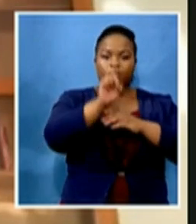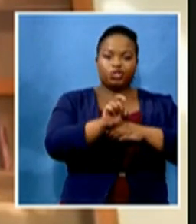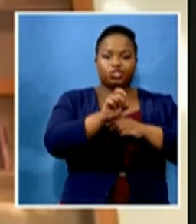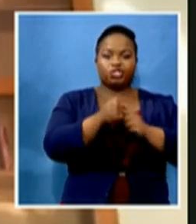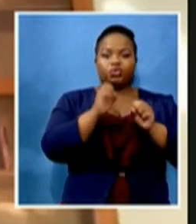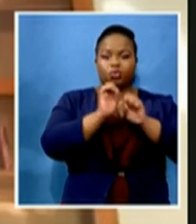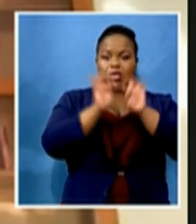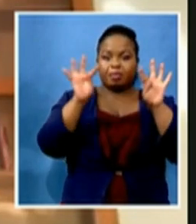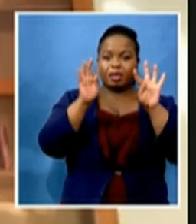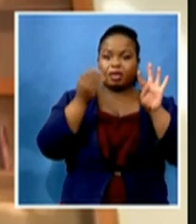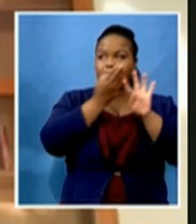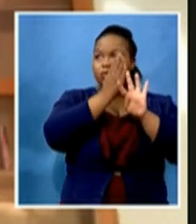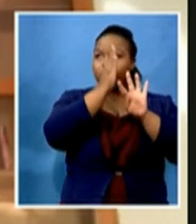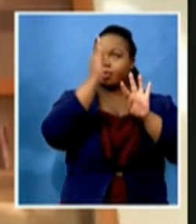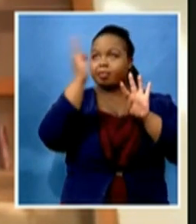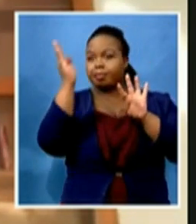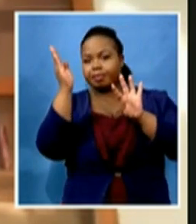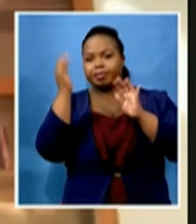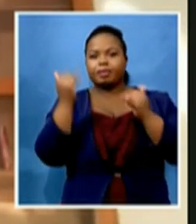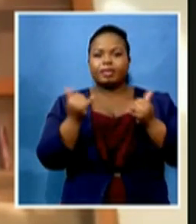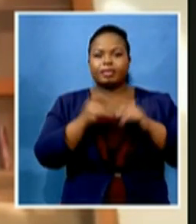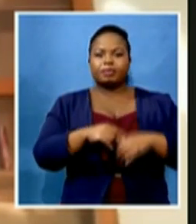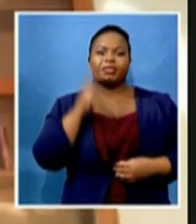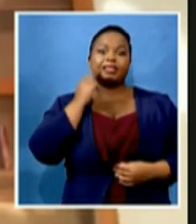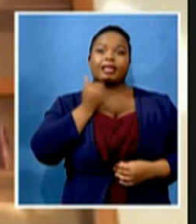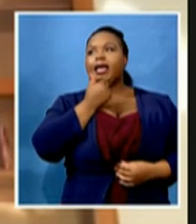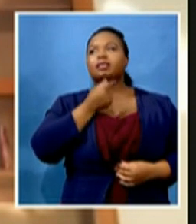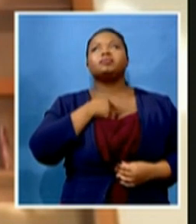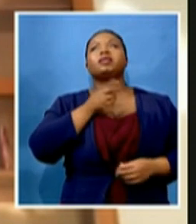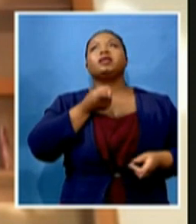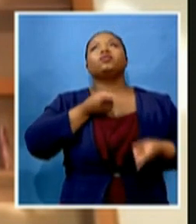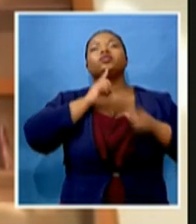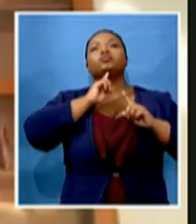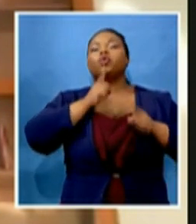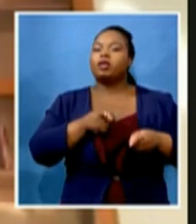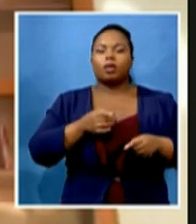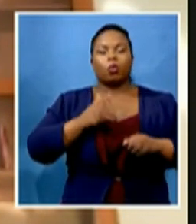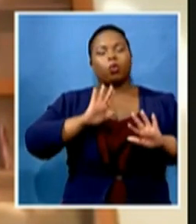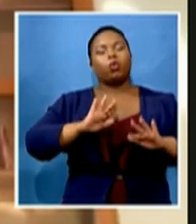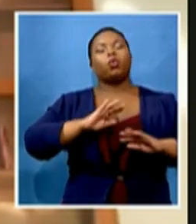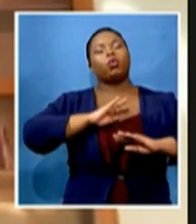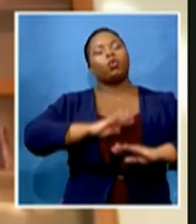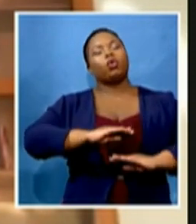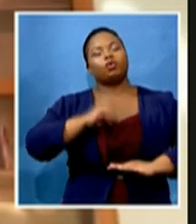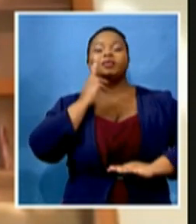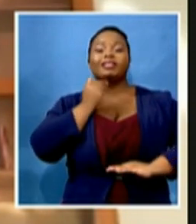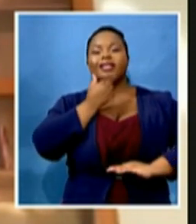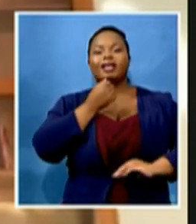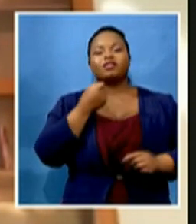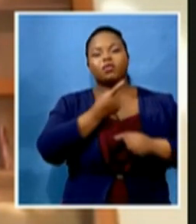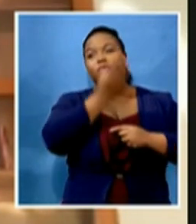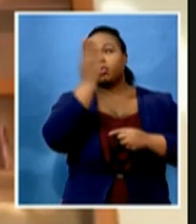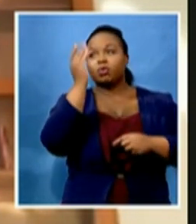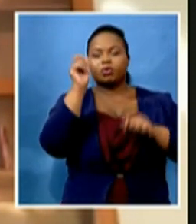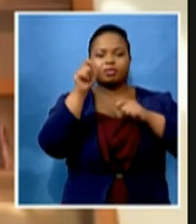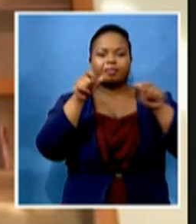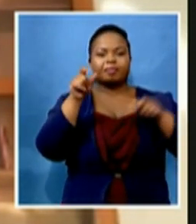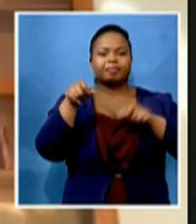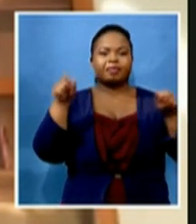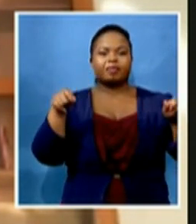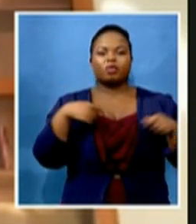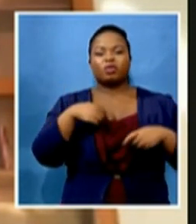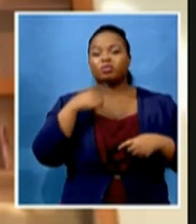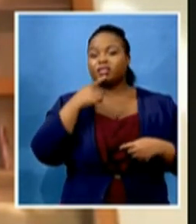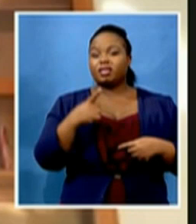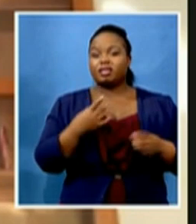the ones to answer the questions. And so all the modelers, those who have had things to say in the media, they've got